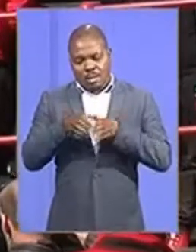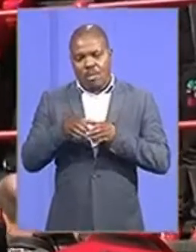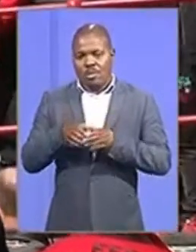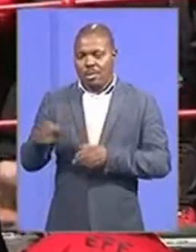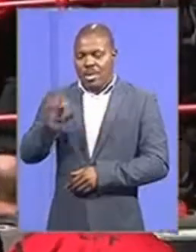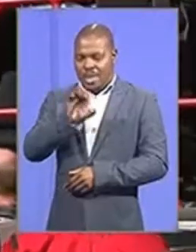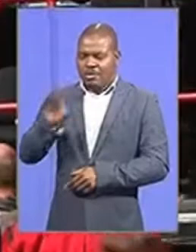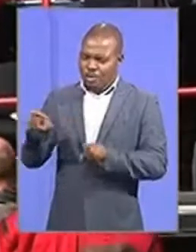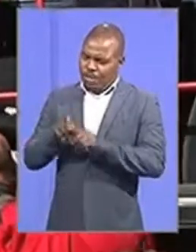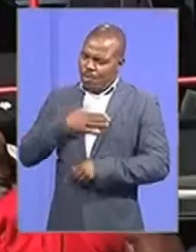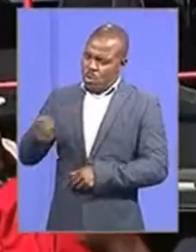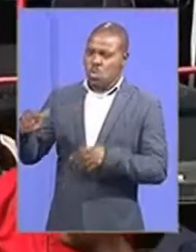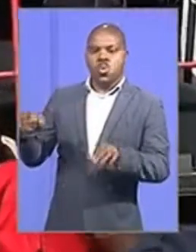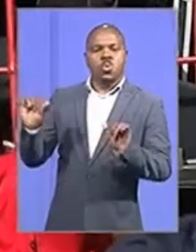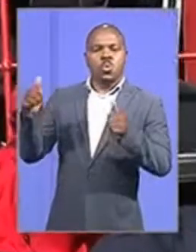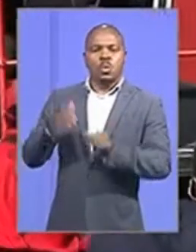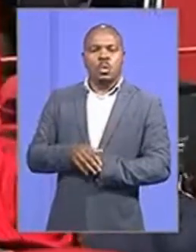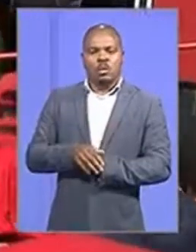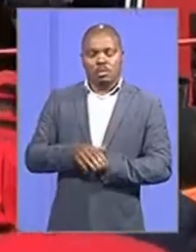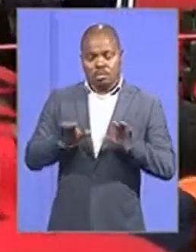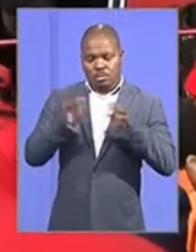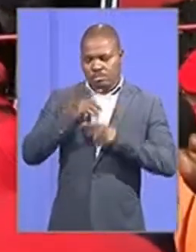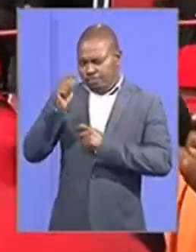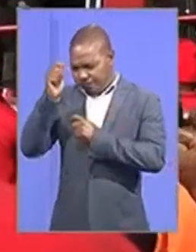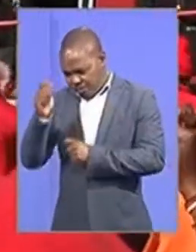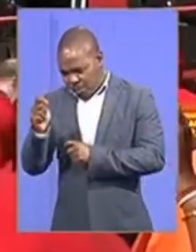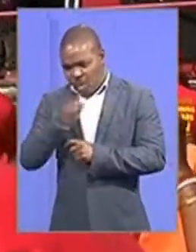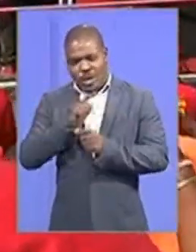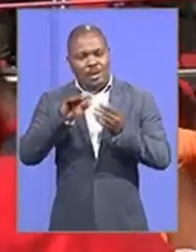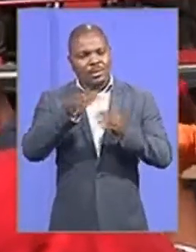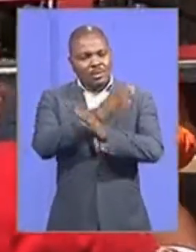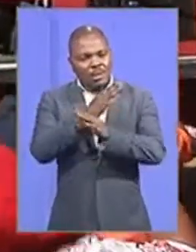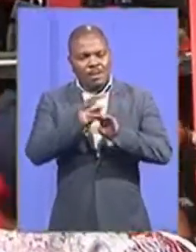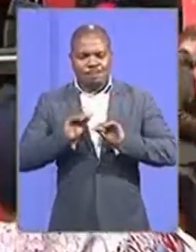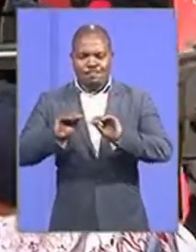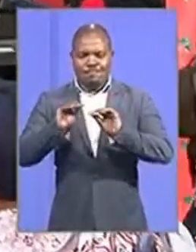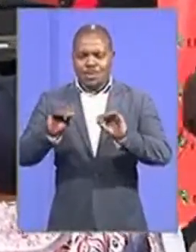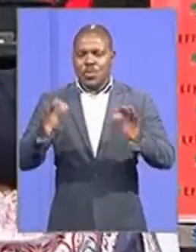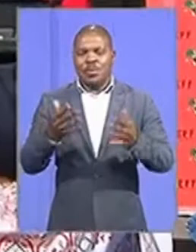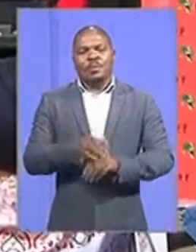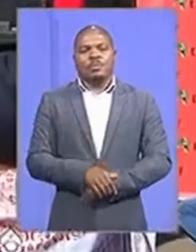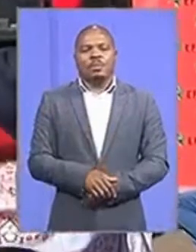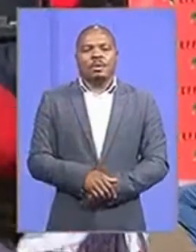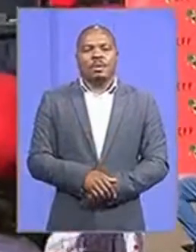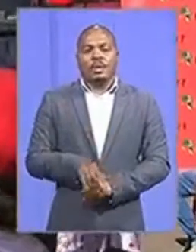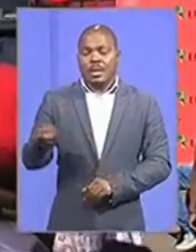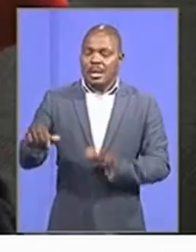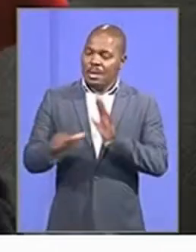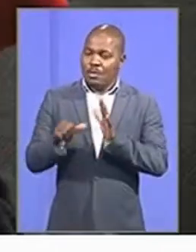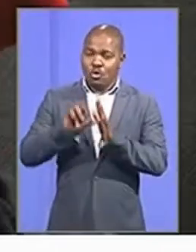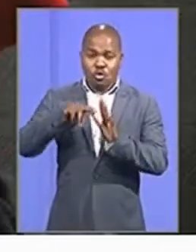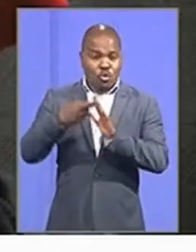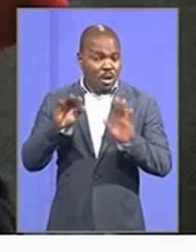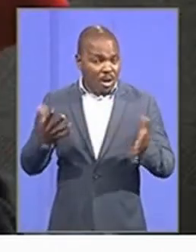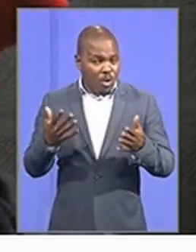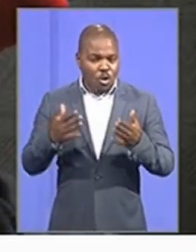ke la EFF. Lekoko le mo akgolela seabe sa gagwe sa go ruta baagi ba Zambia. He played a very important role in terms of educating his